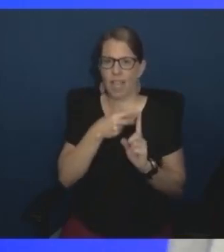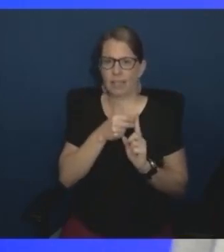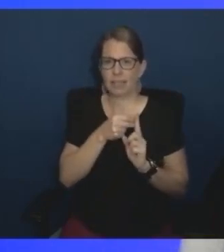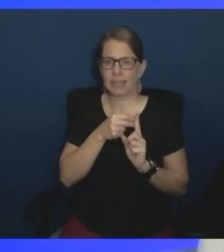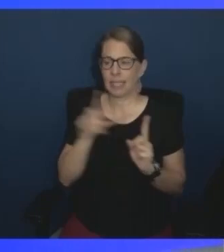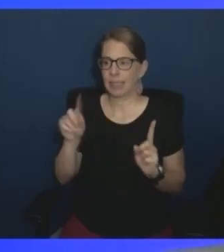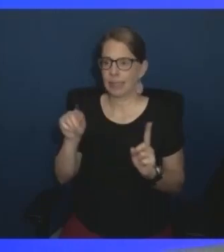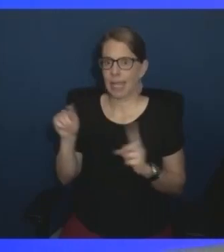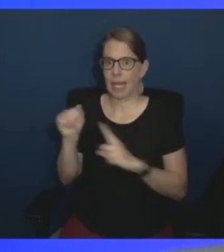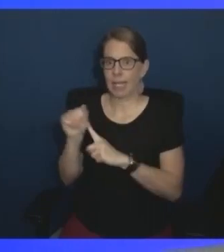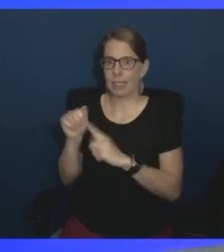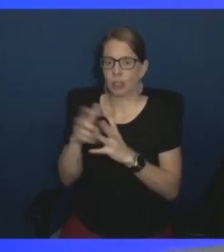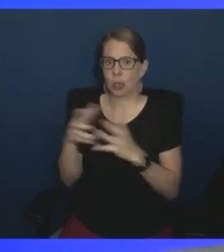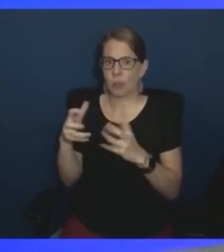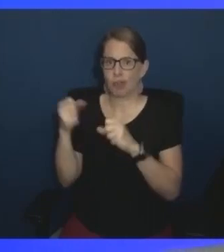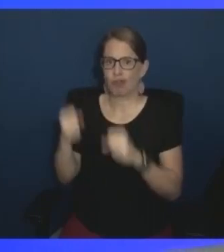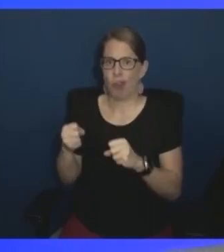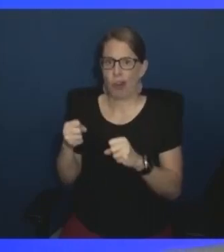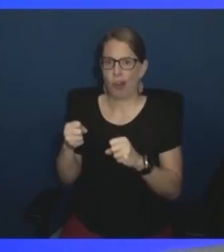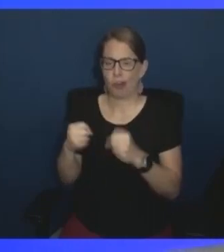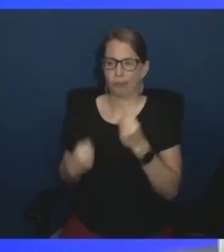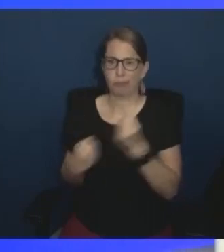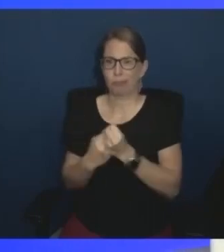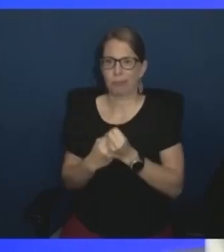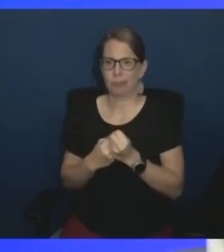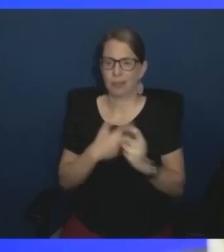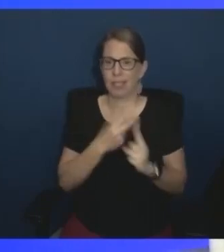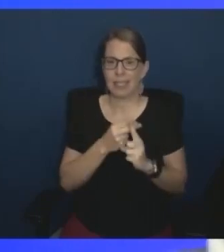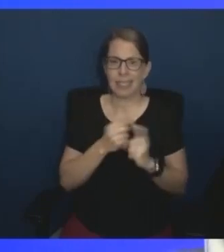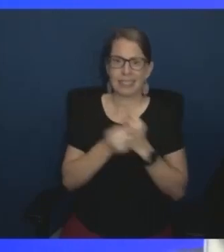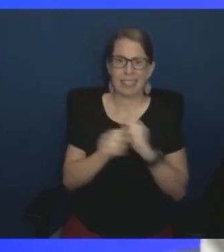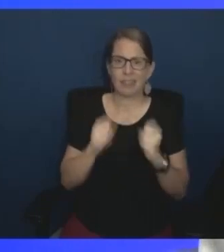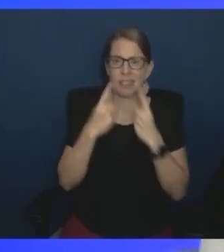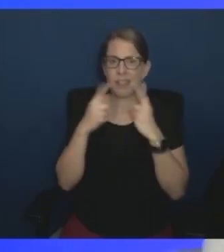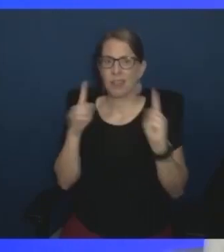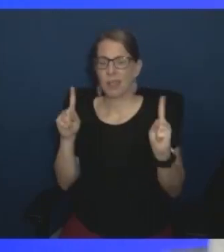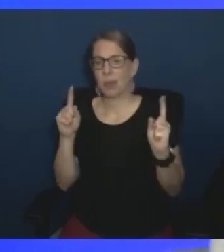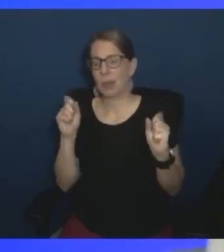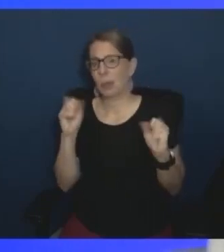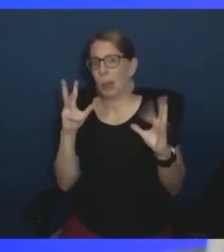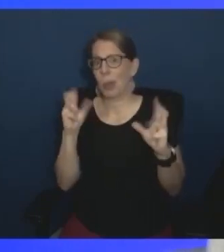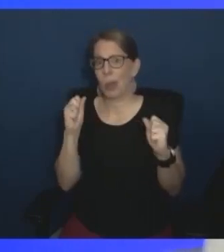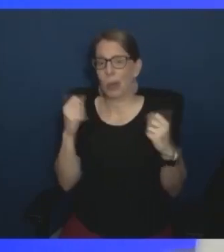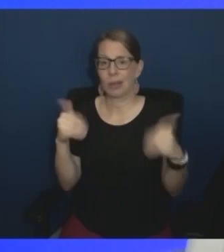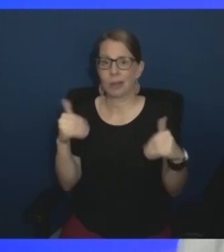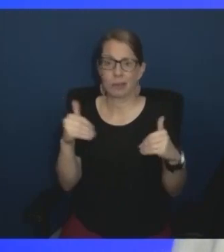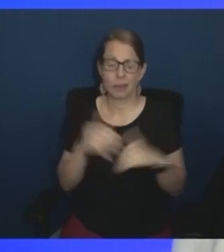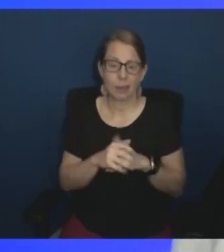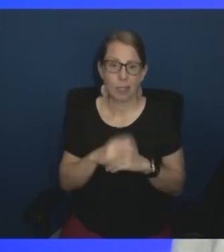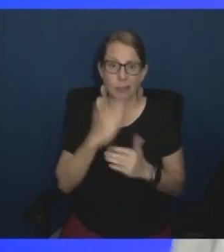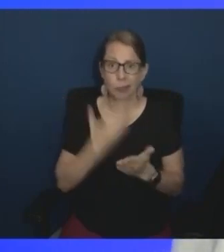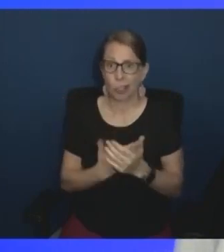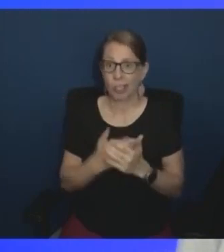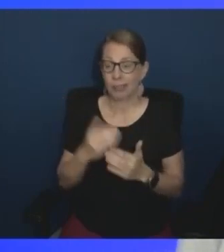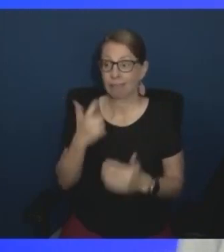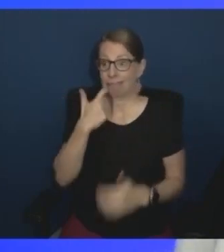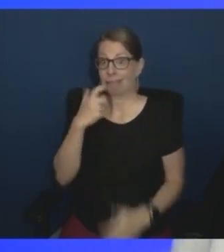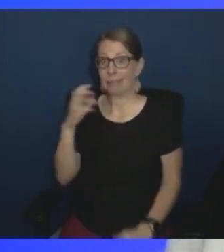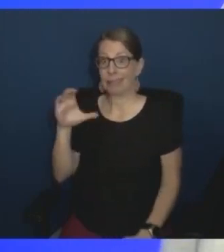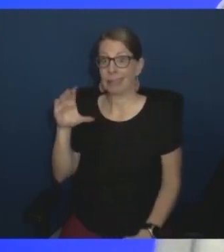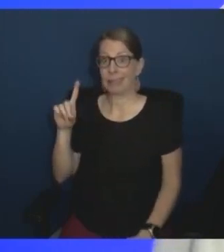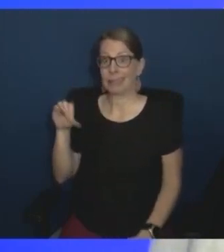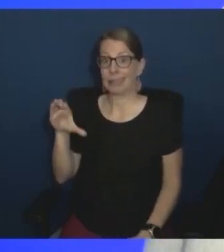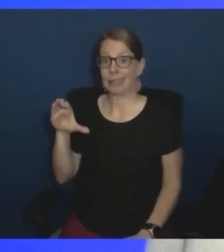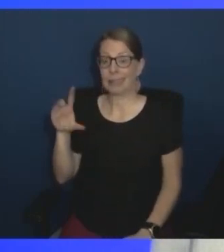so much stronger for it. The safety and efficacy data is outstanding, and the latest CDC data suggests that it will